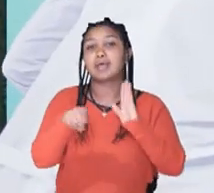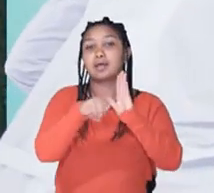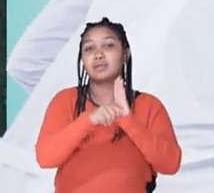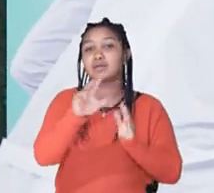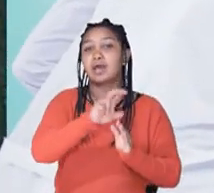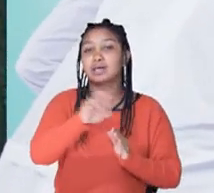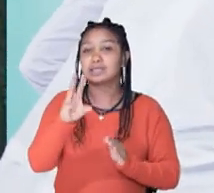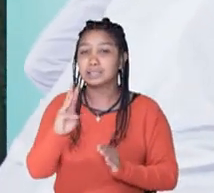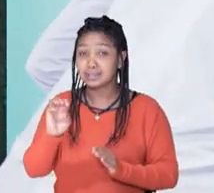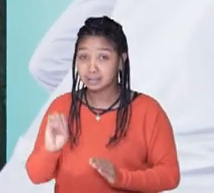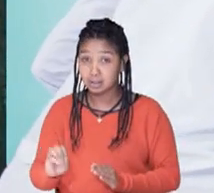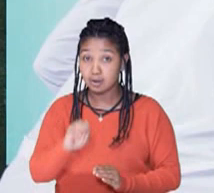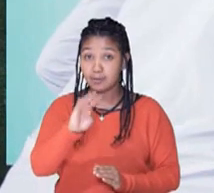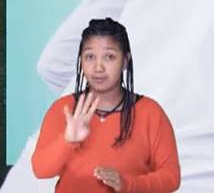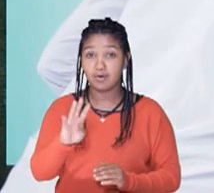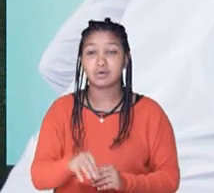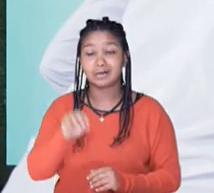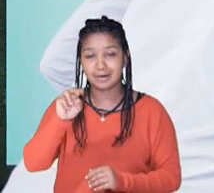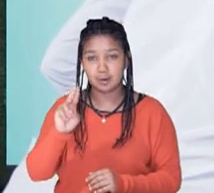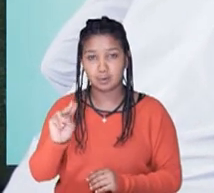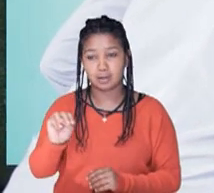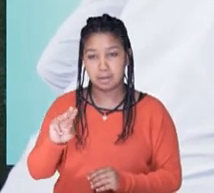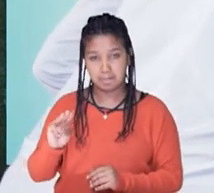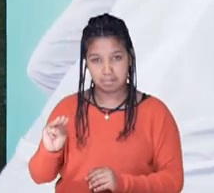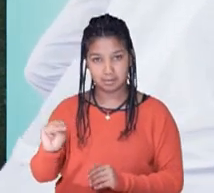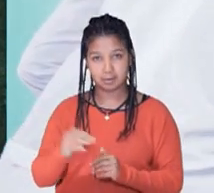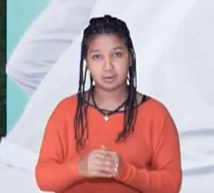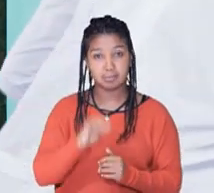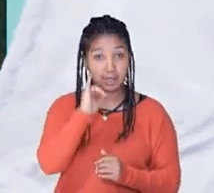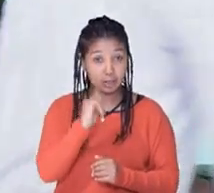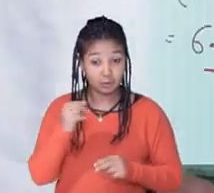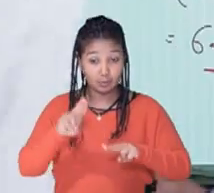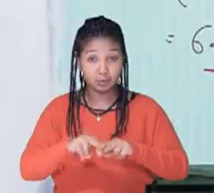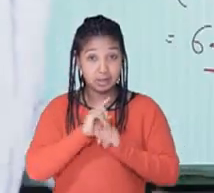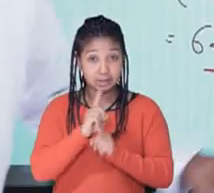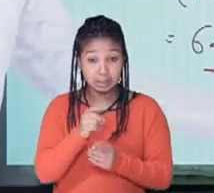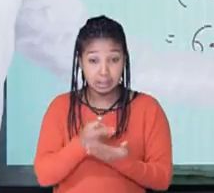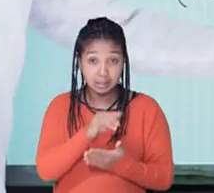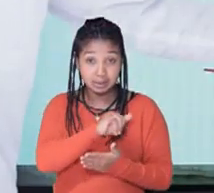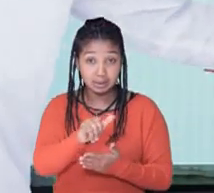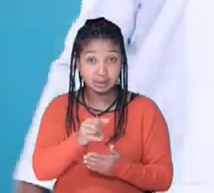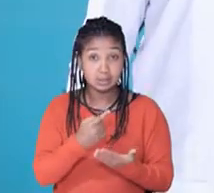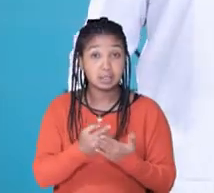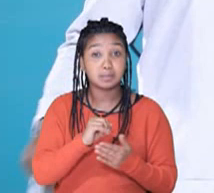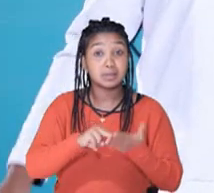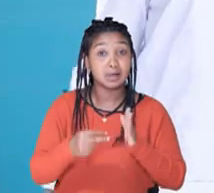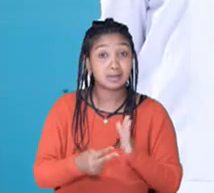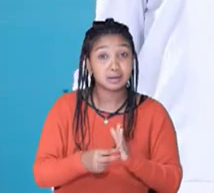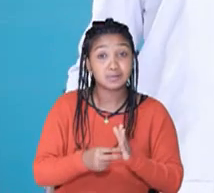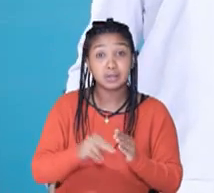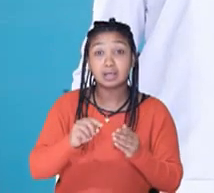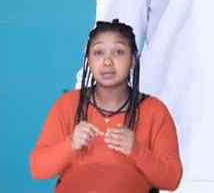negative 364 Newton meter. If you put your answer like this, it means that it's